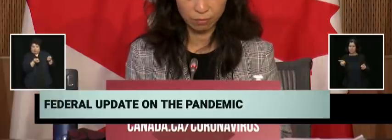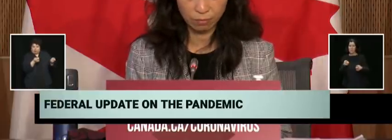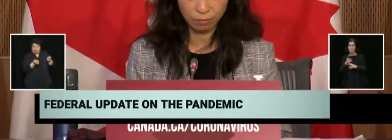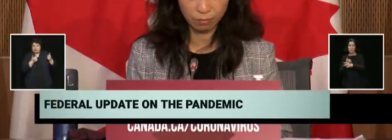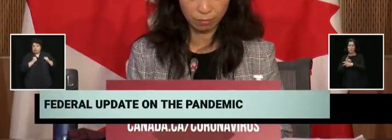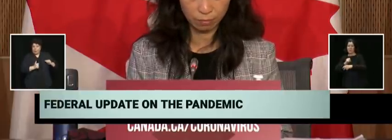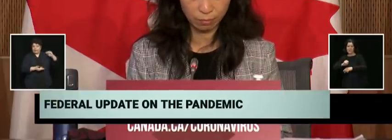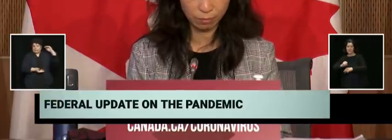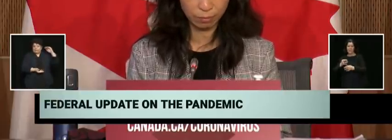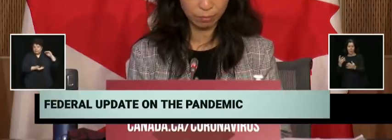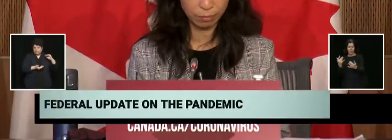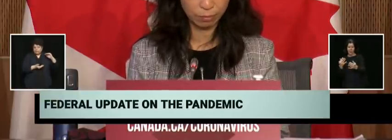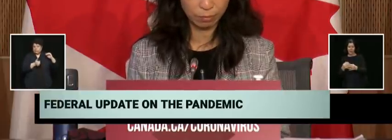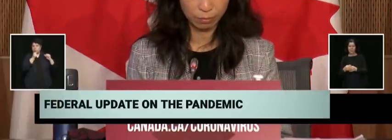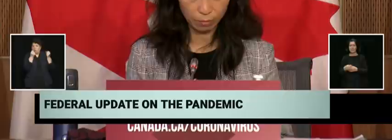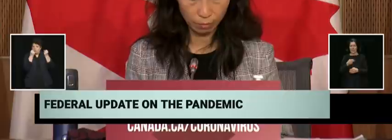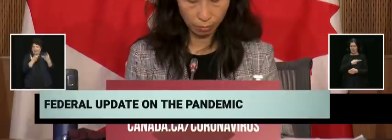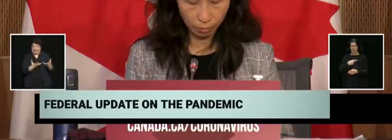well.